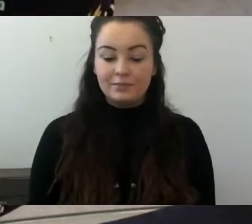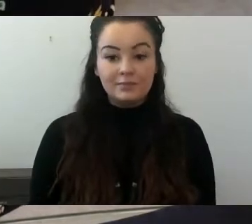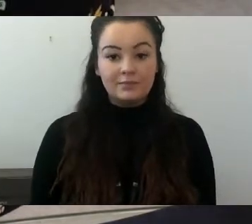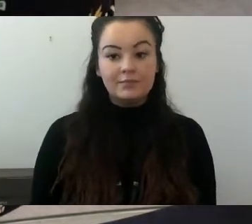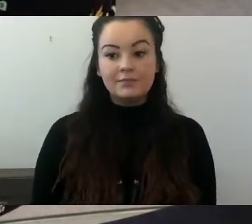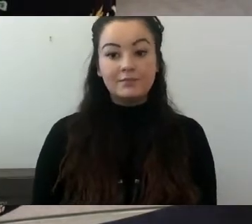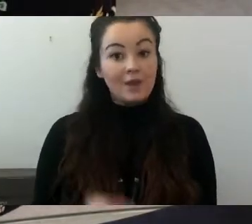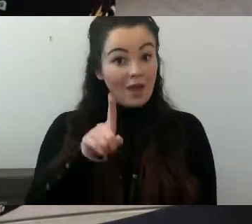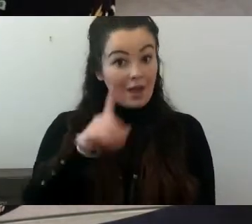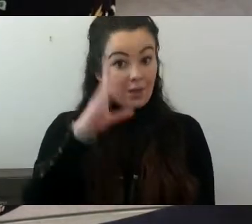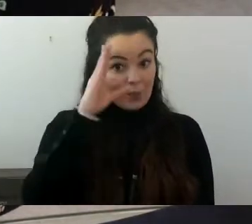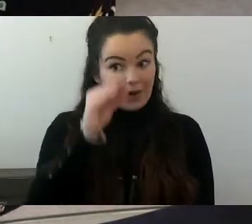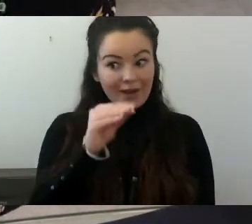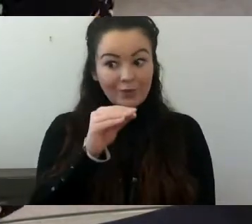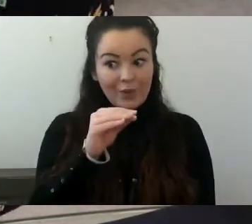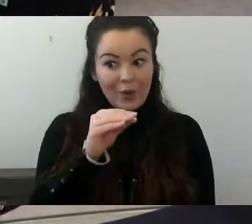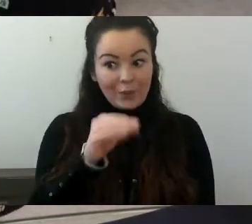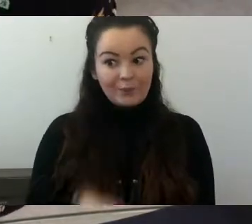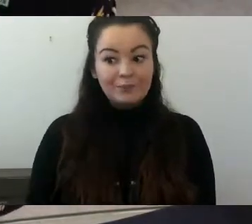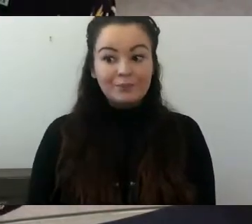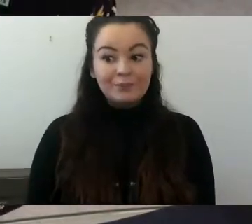Oh, and another thing,